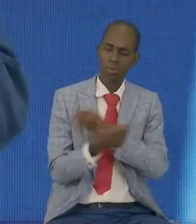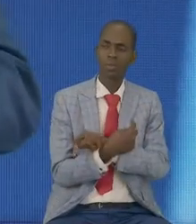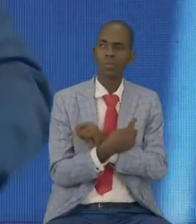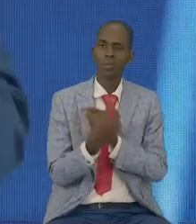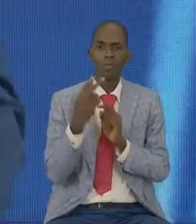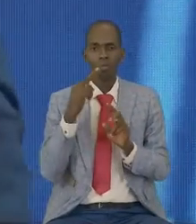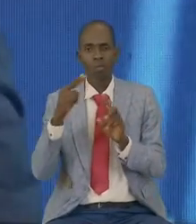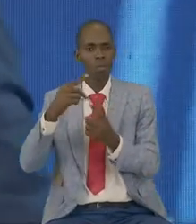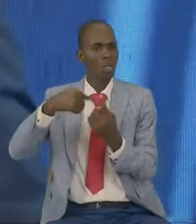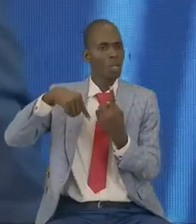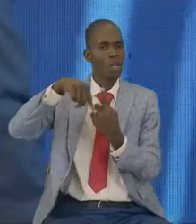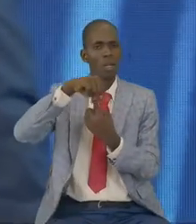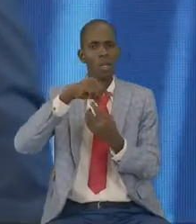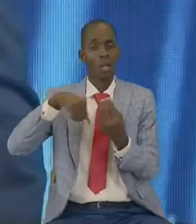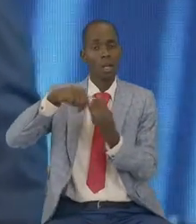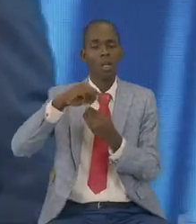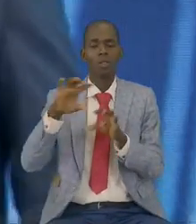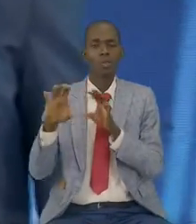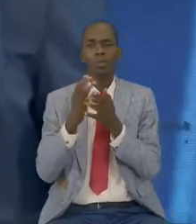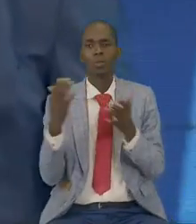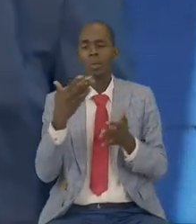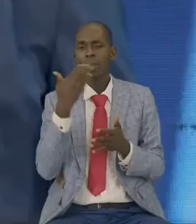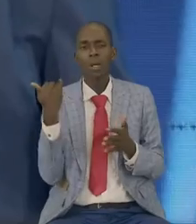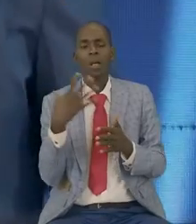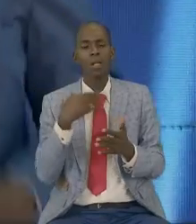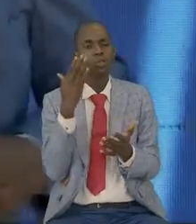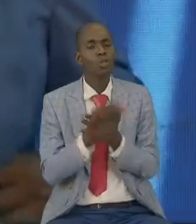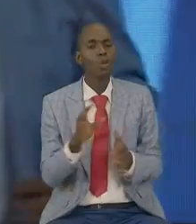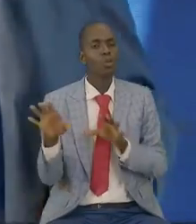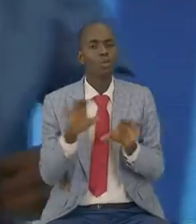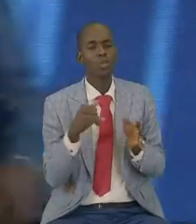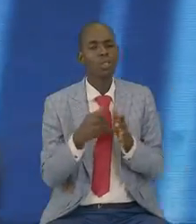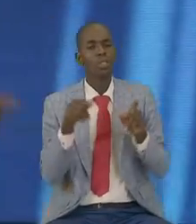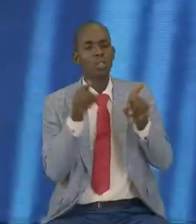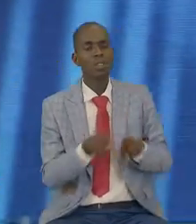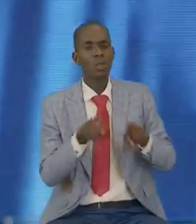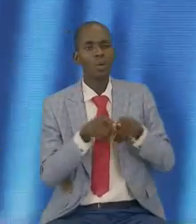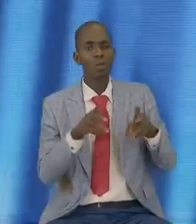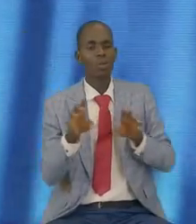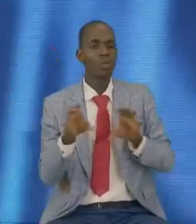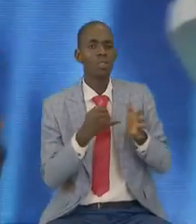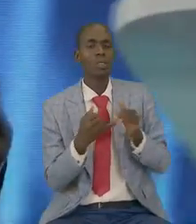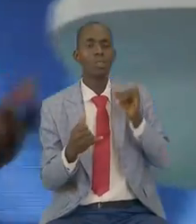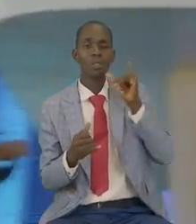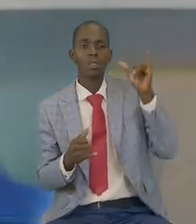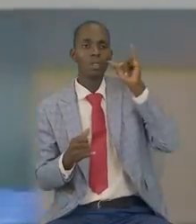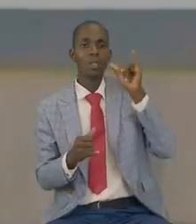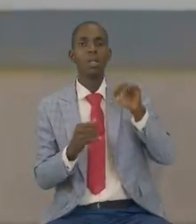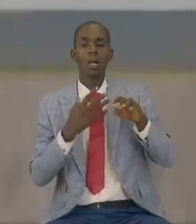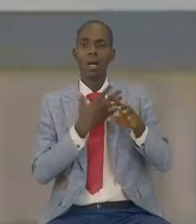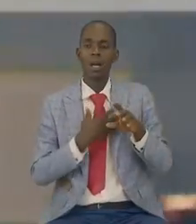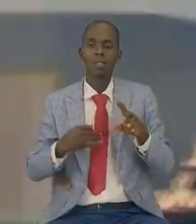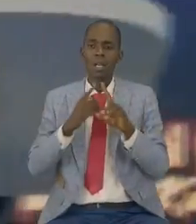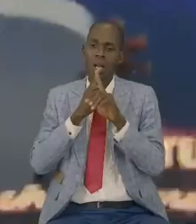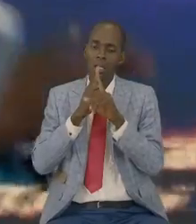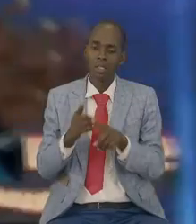something better. And instead of doing it the way you did it yesterday, answer with a soft